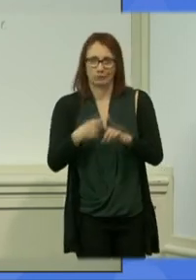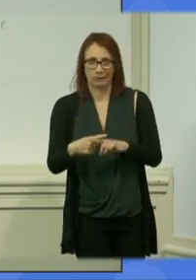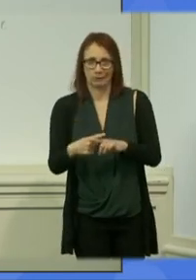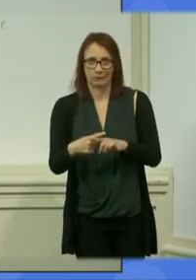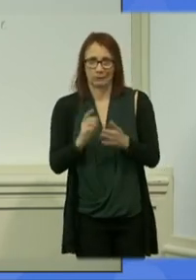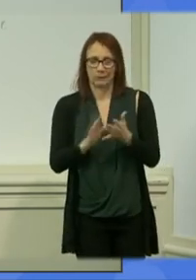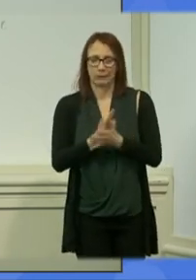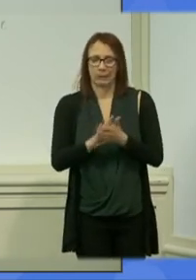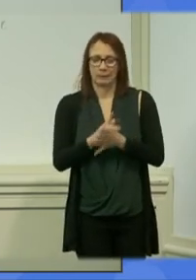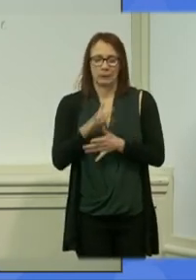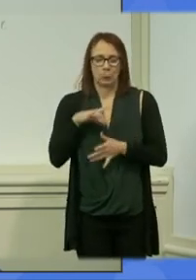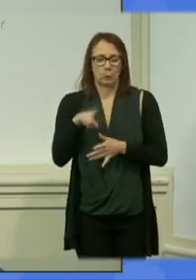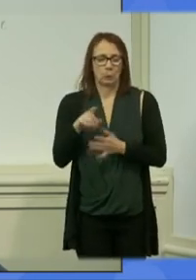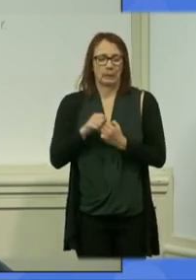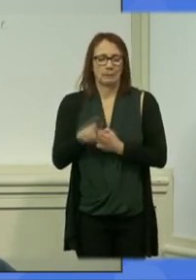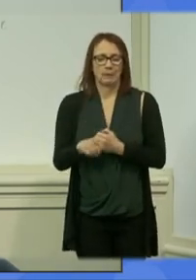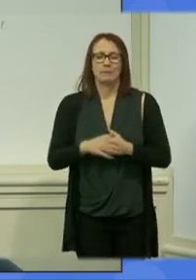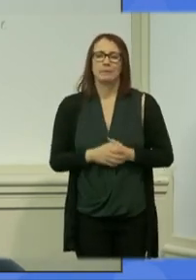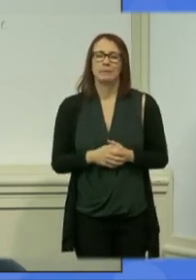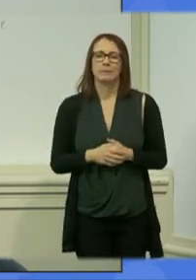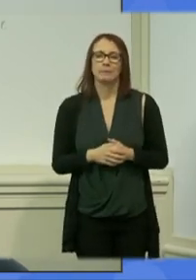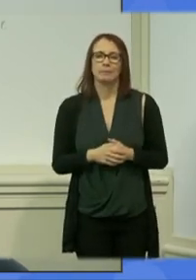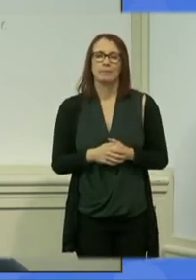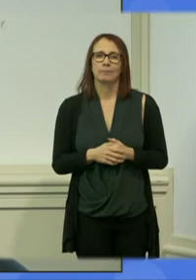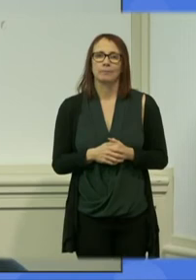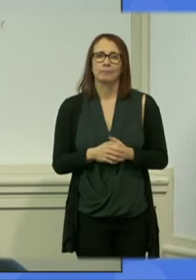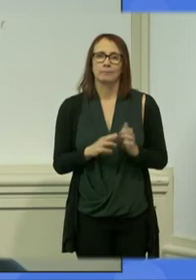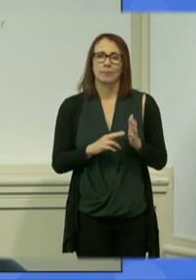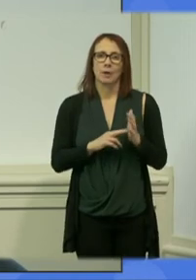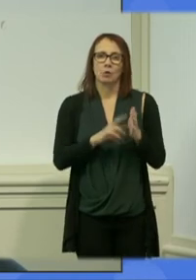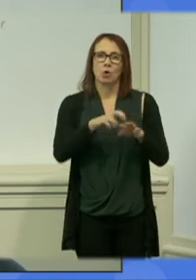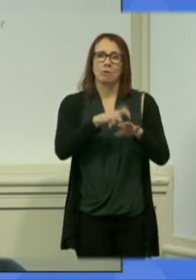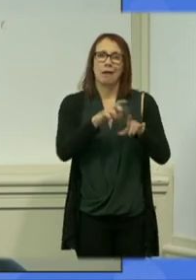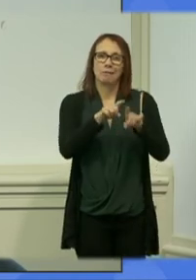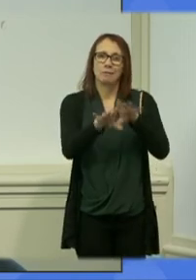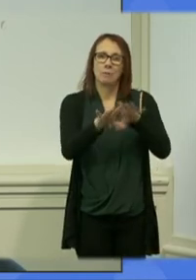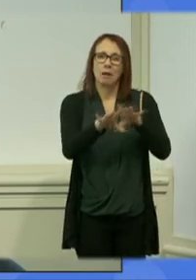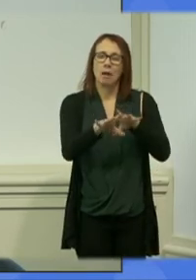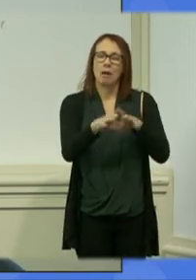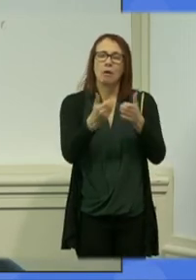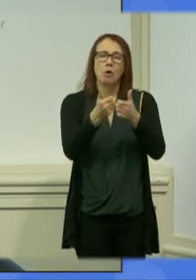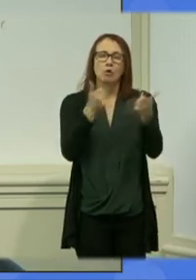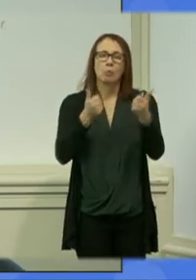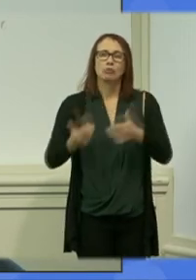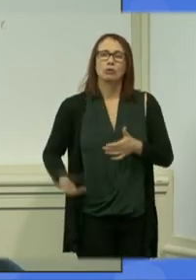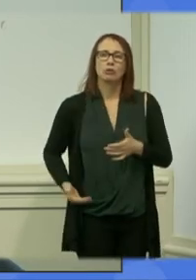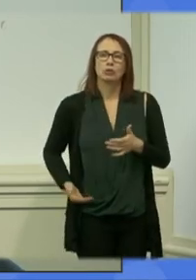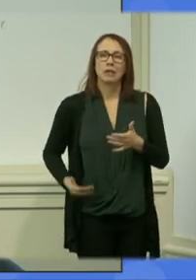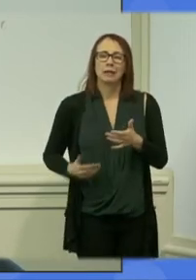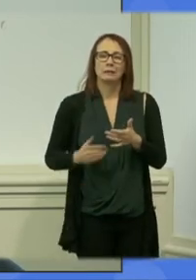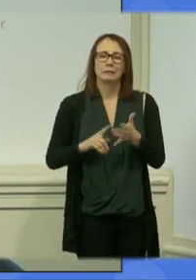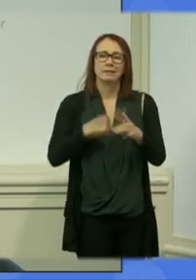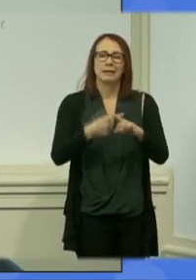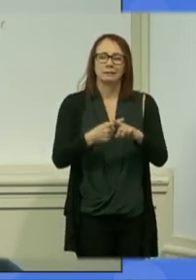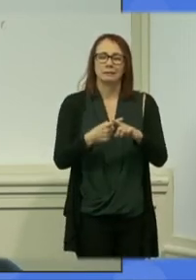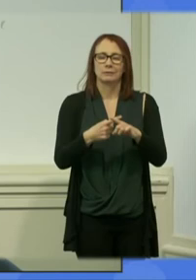a system you'd want to keep. Something similar in Northern Ireland, just as a kind of comment, on corporation tax rates, although that's not